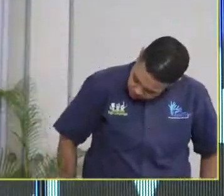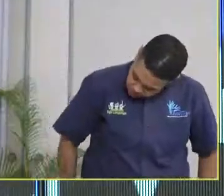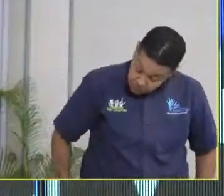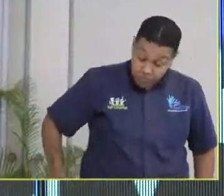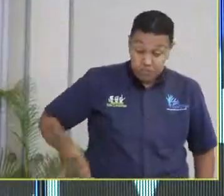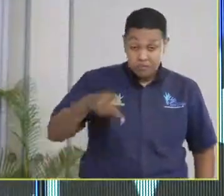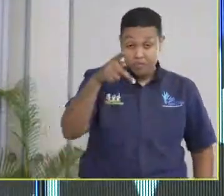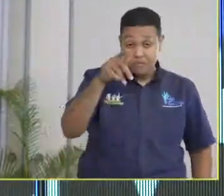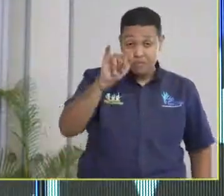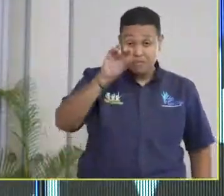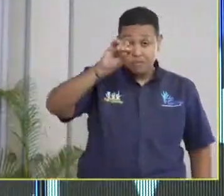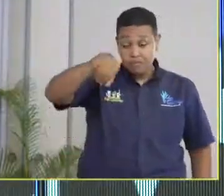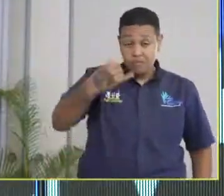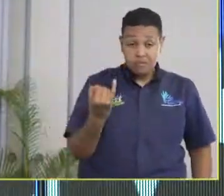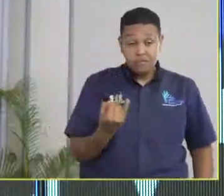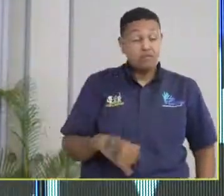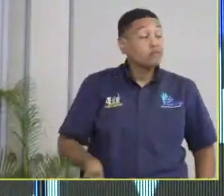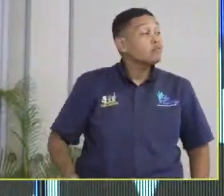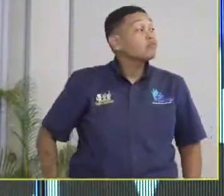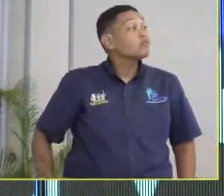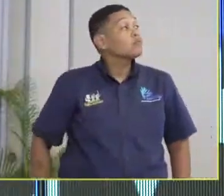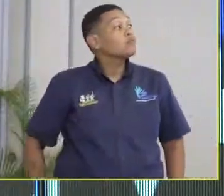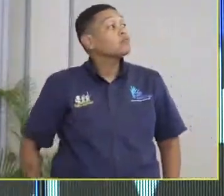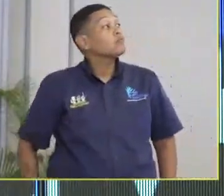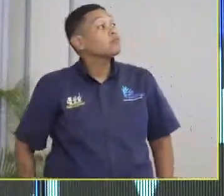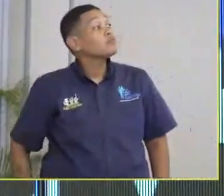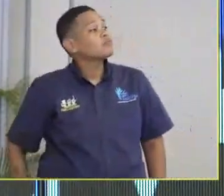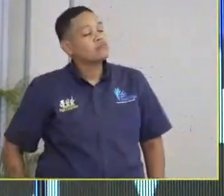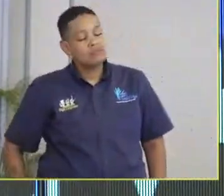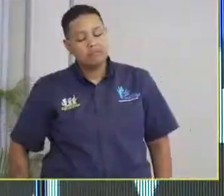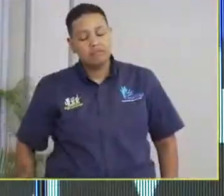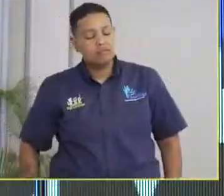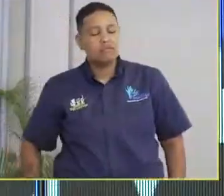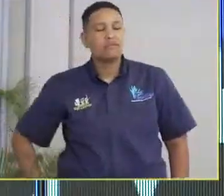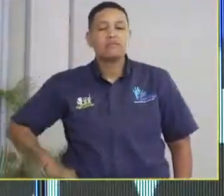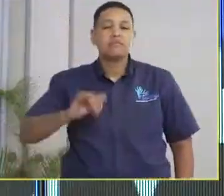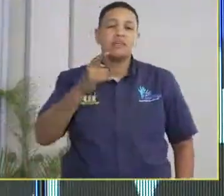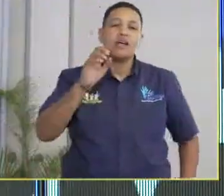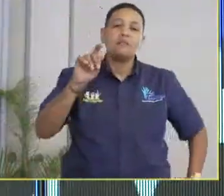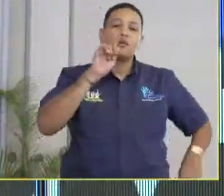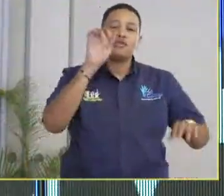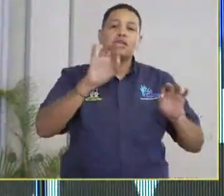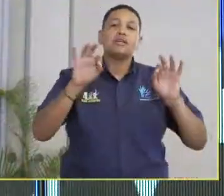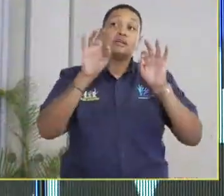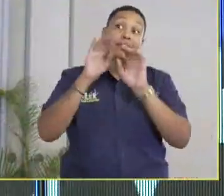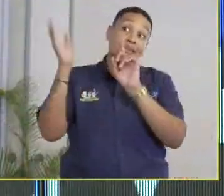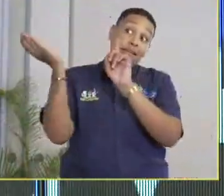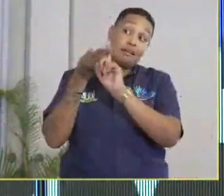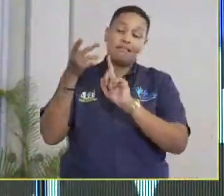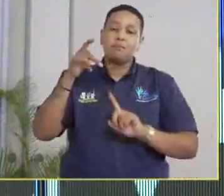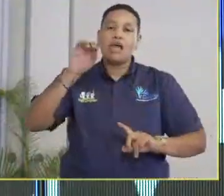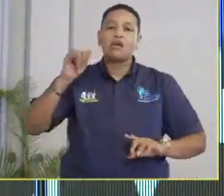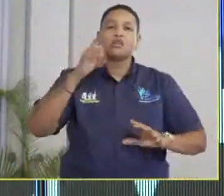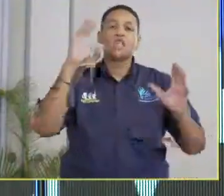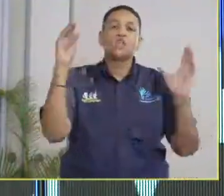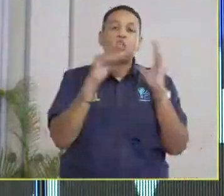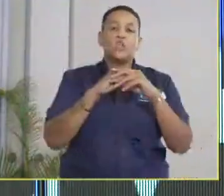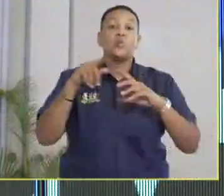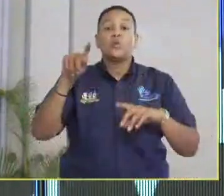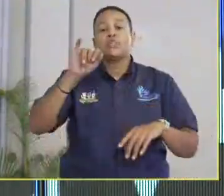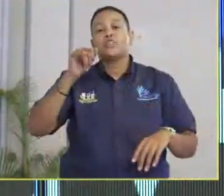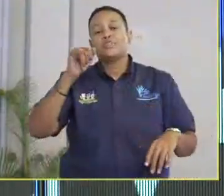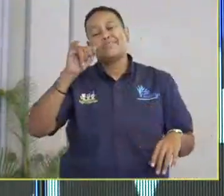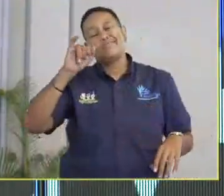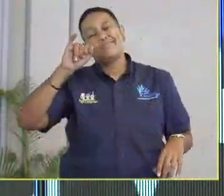PIOJ. So JAMPRO was very instrumental in convincing PIOJ to include the